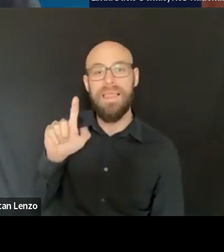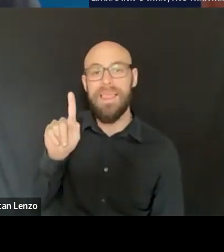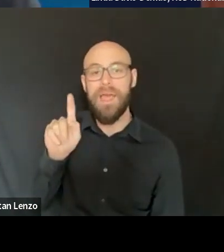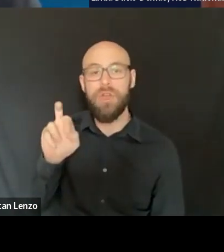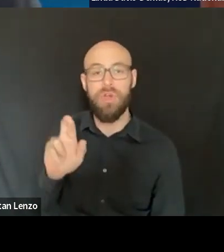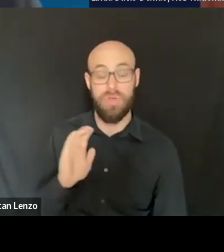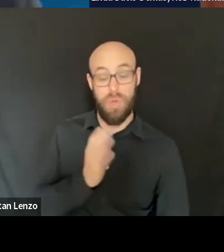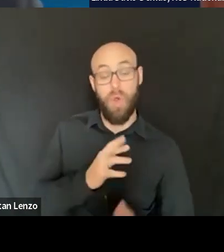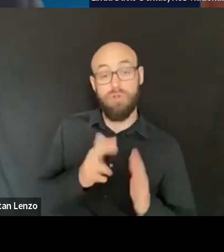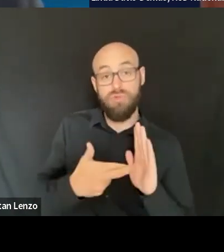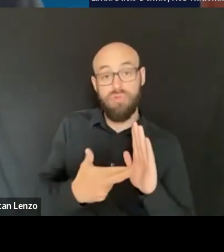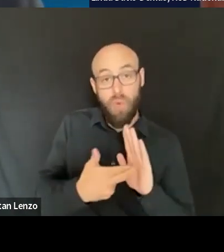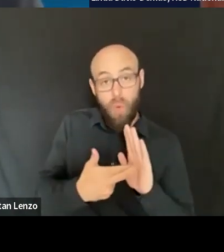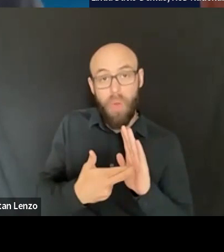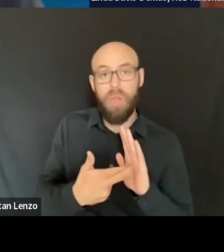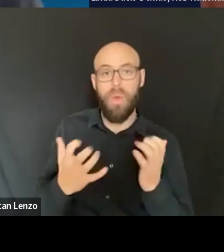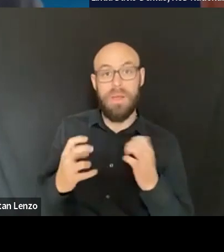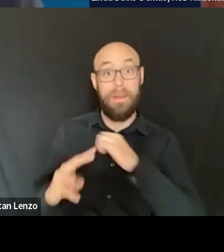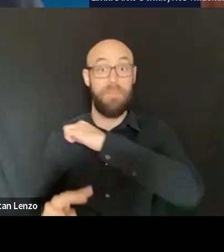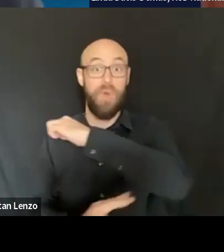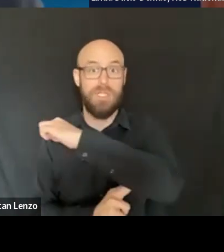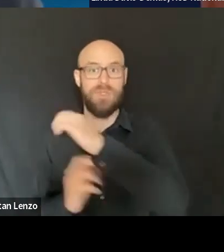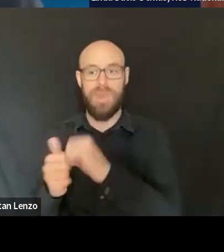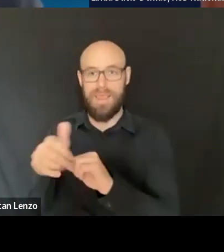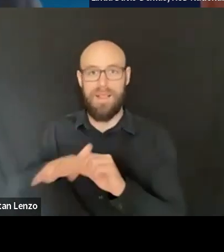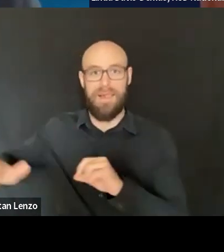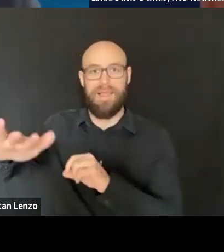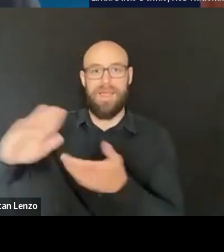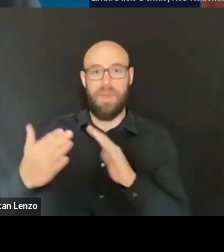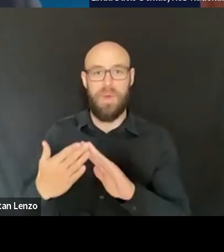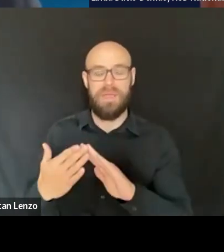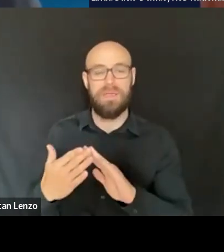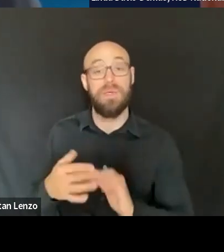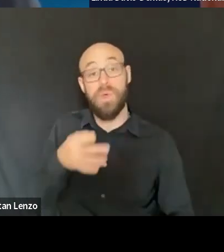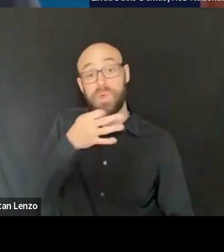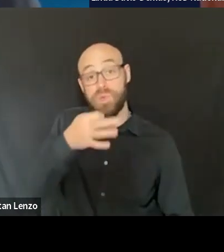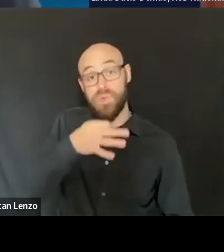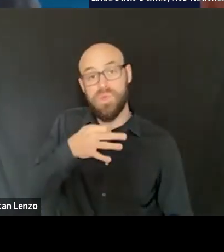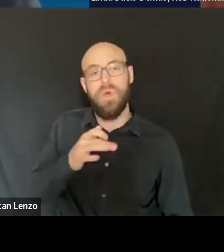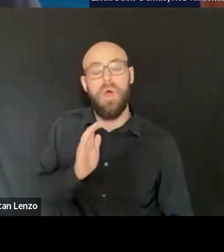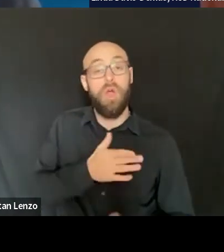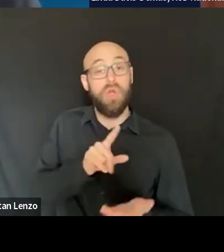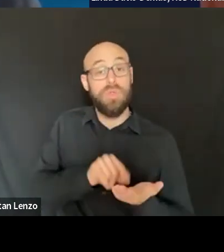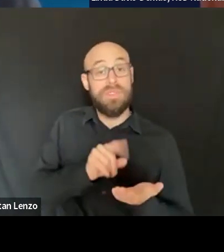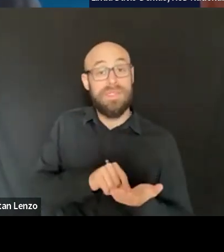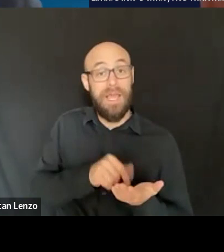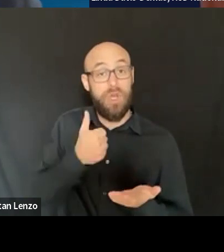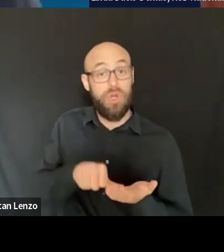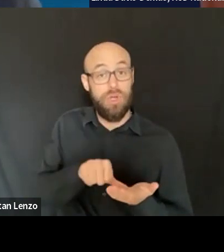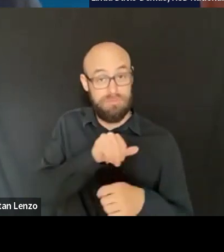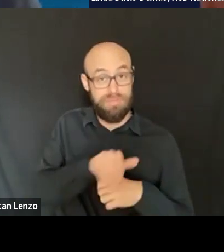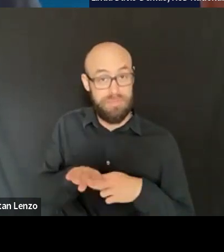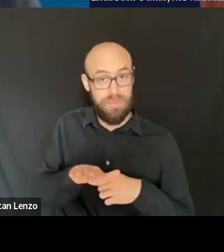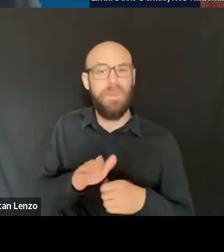of the community, hence the name. In the very near future, we are going to be updating to a much more tech and